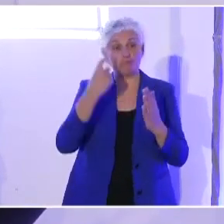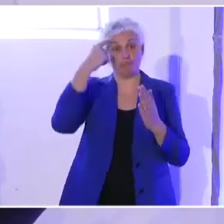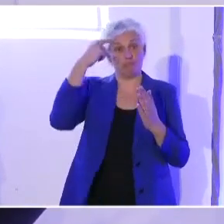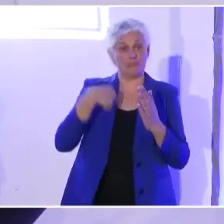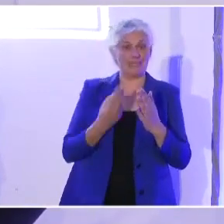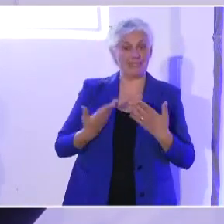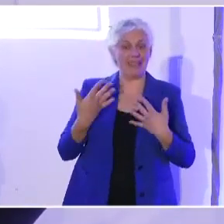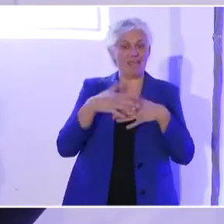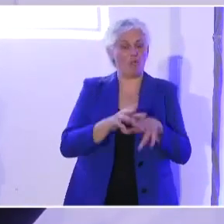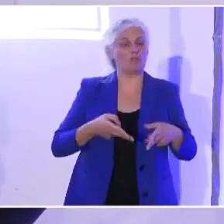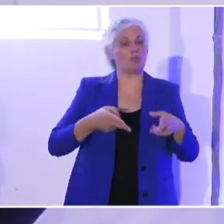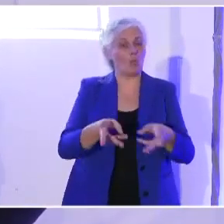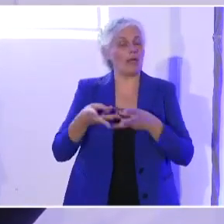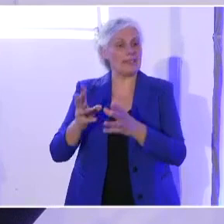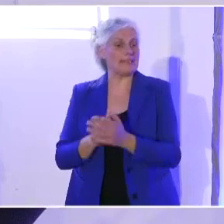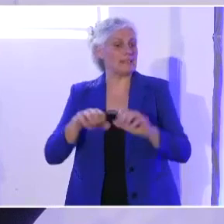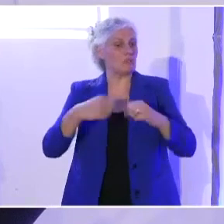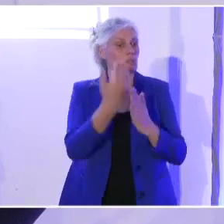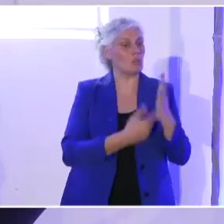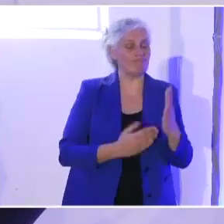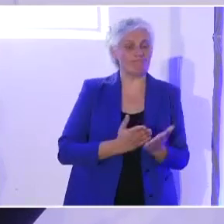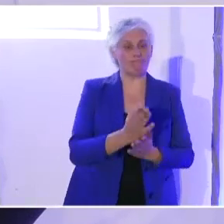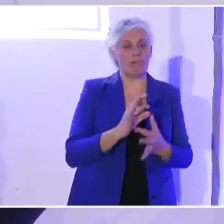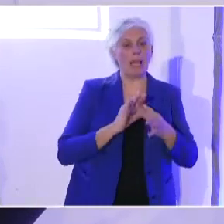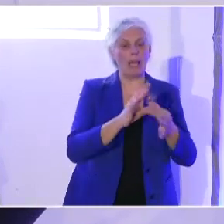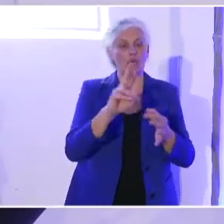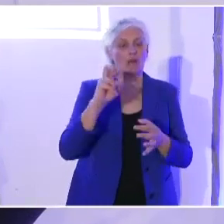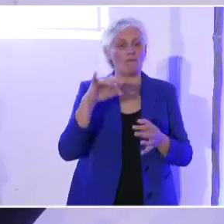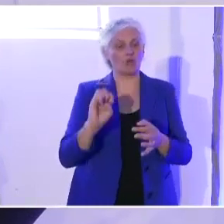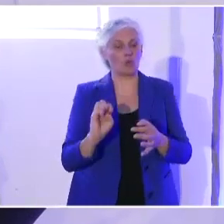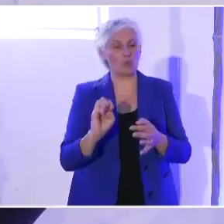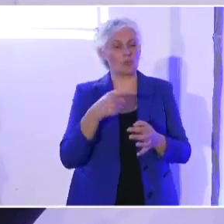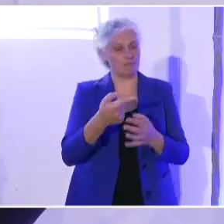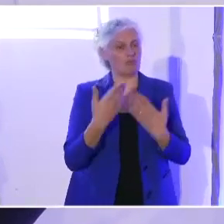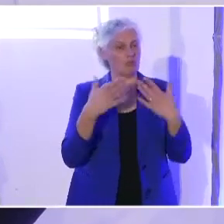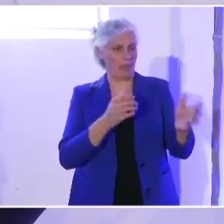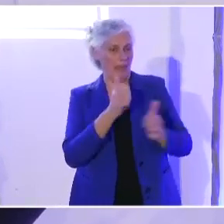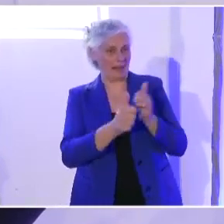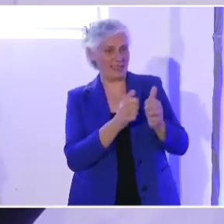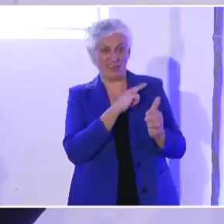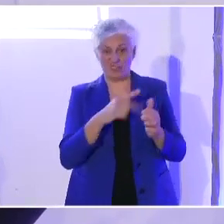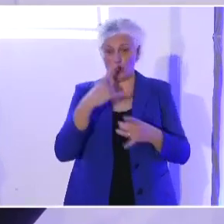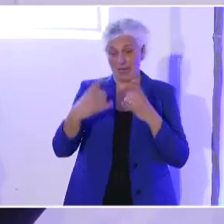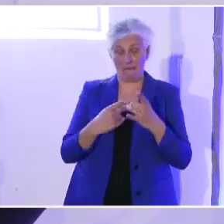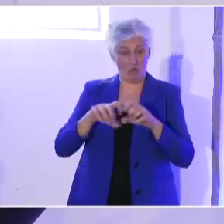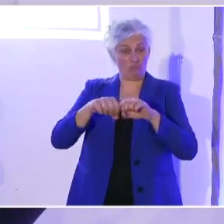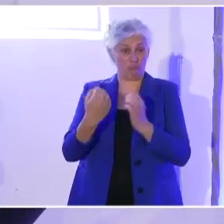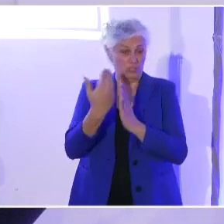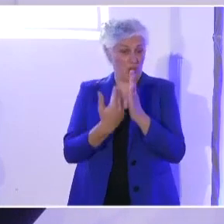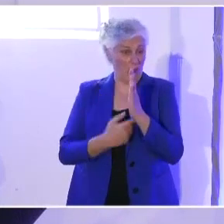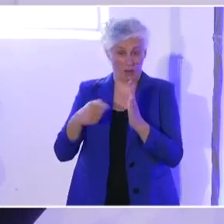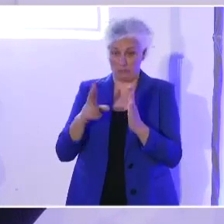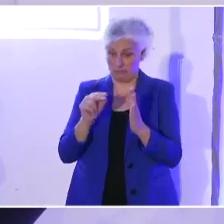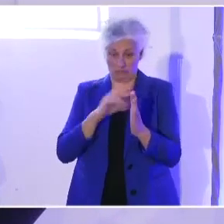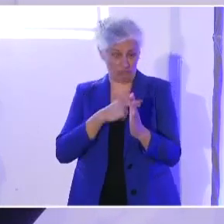methodology, where infringements are directly linked to revenue generation activities, that's really not the case for a breach of security. And so it